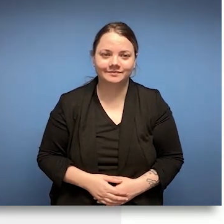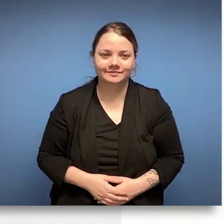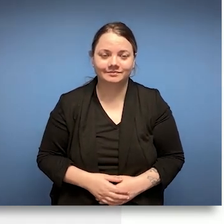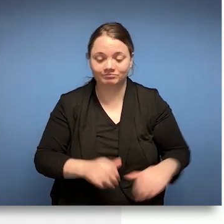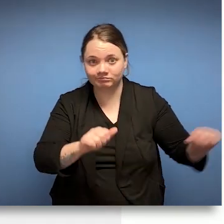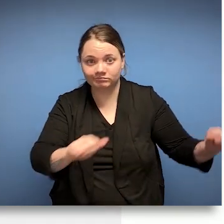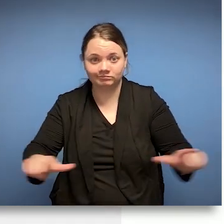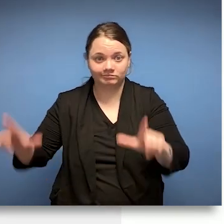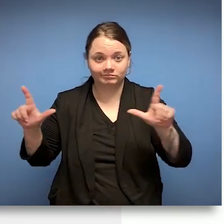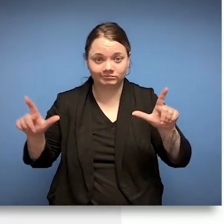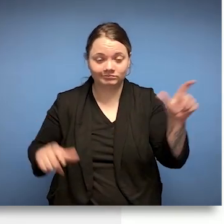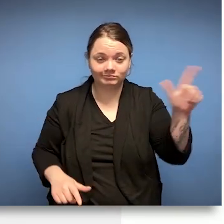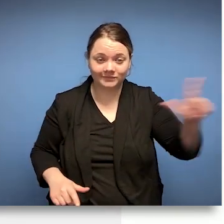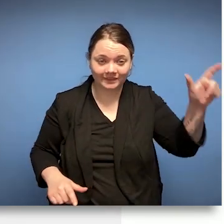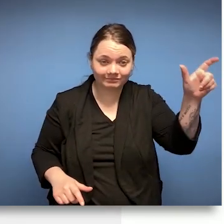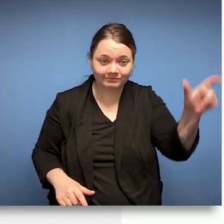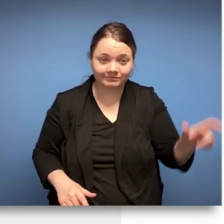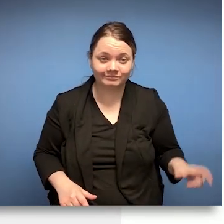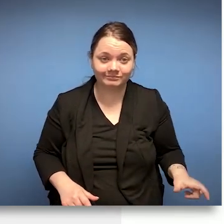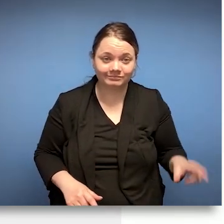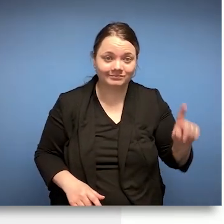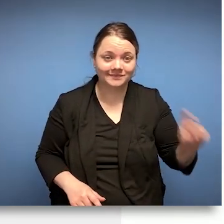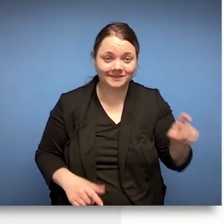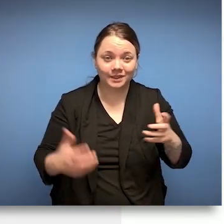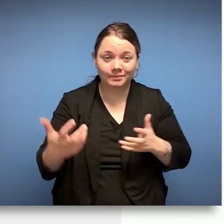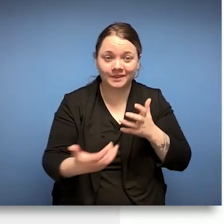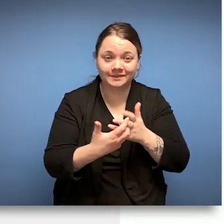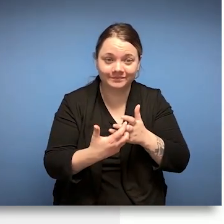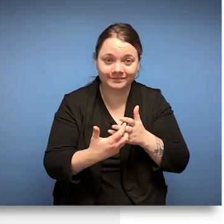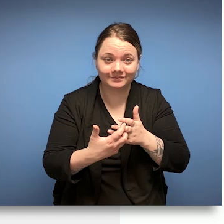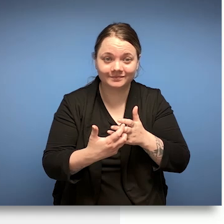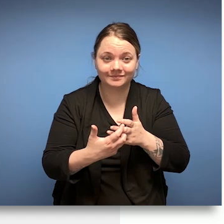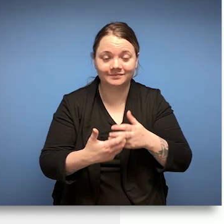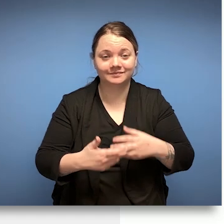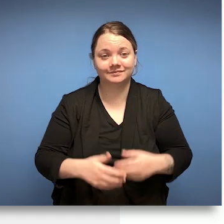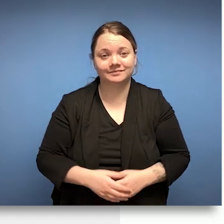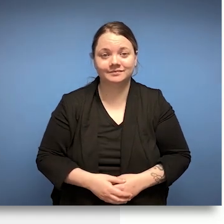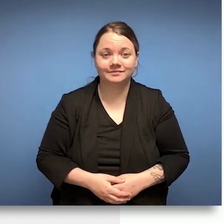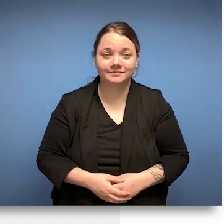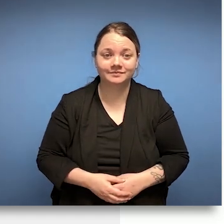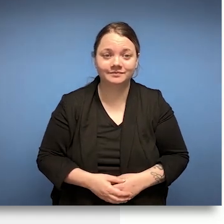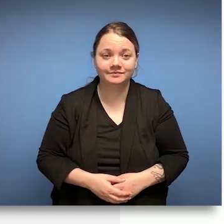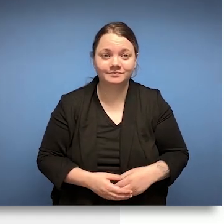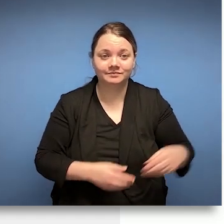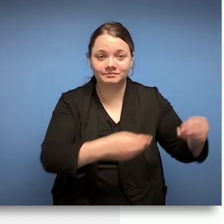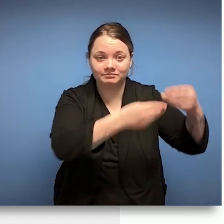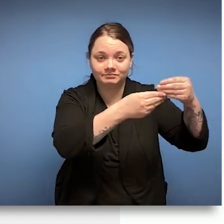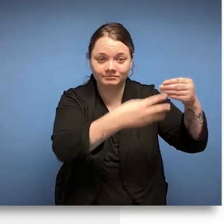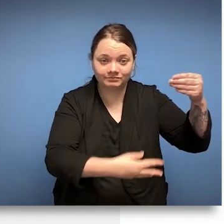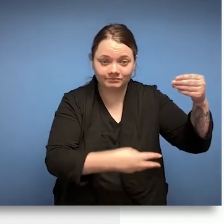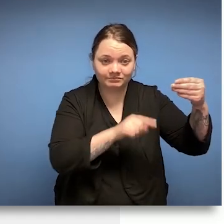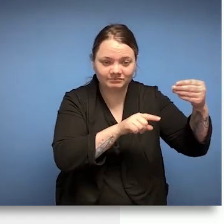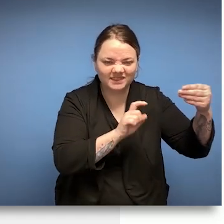On the main page, navigate to the left-hand menu and click on Accommodation. More options will